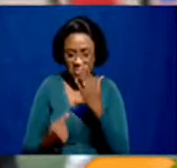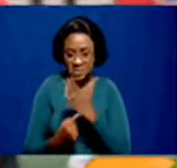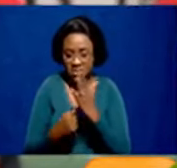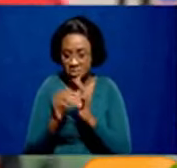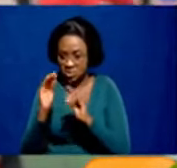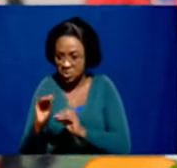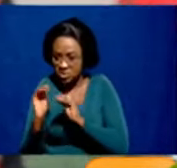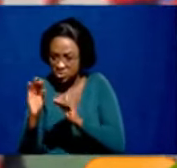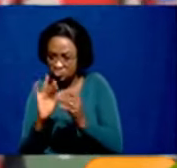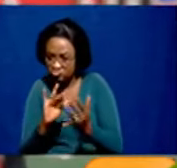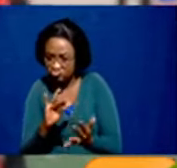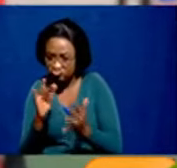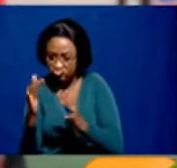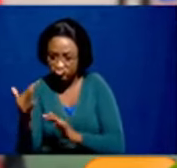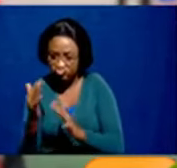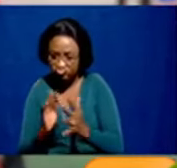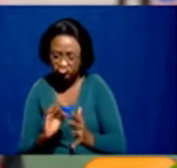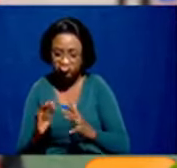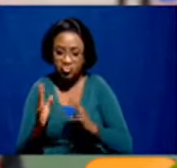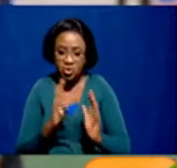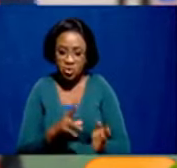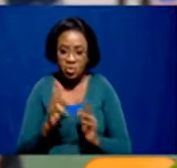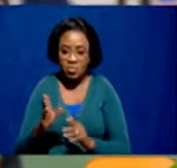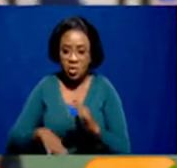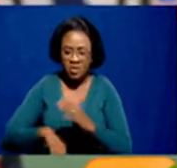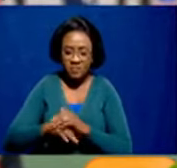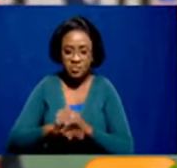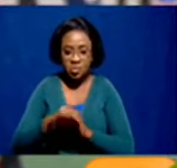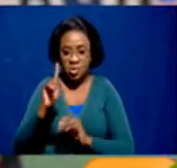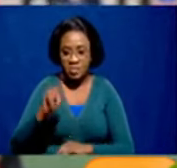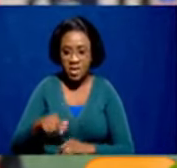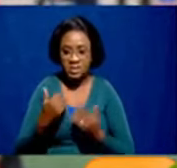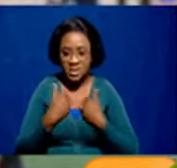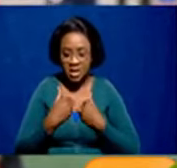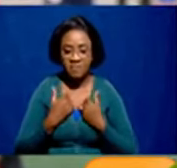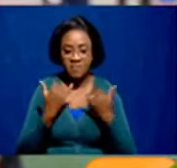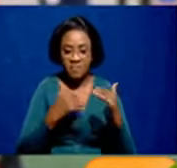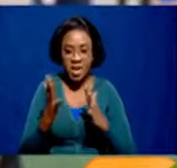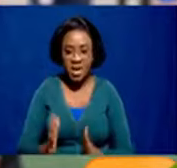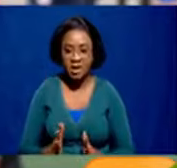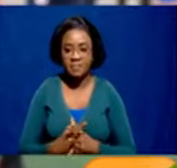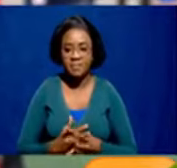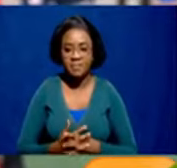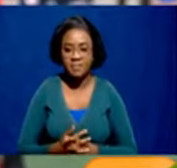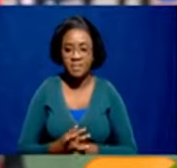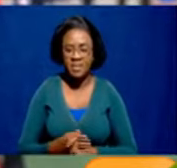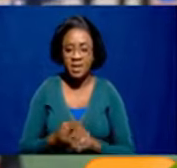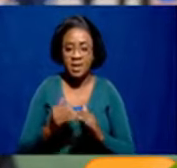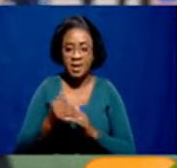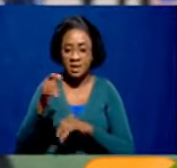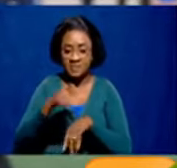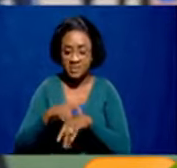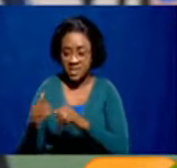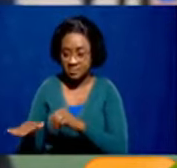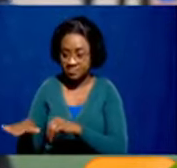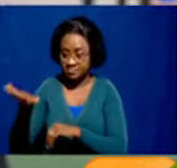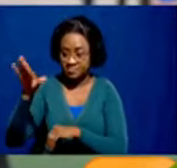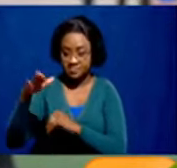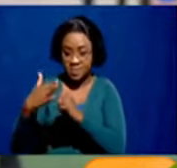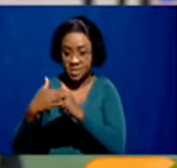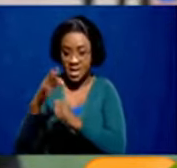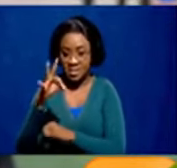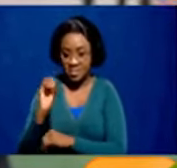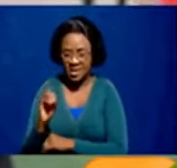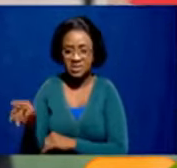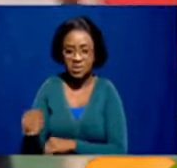they teach you normal things a footballer should have. So we train until 9:30. Then you have time to